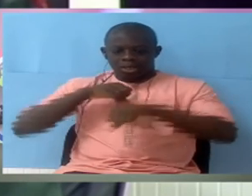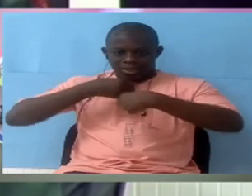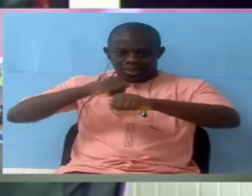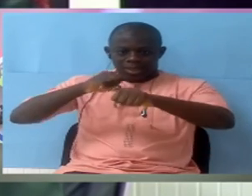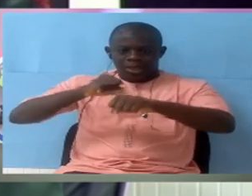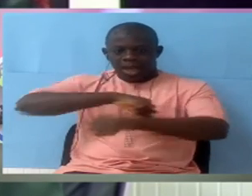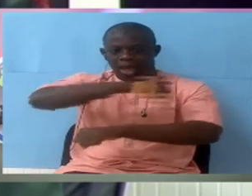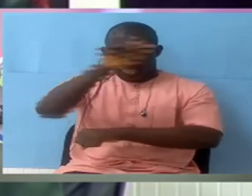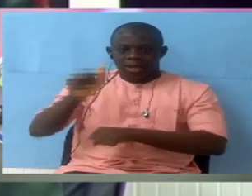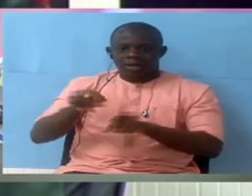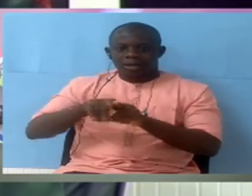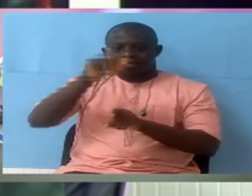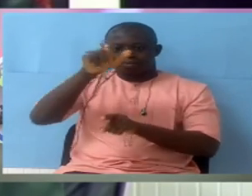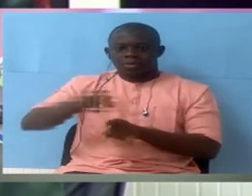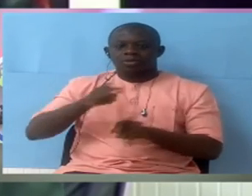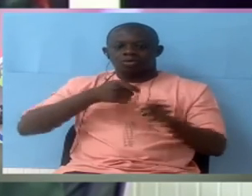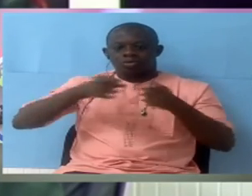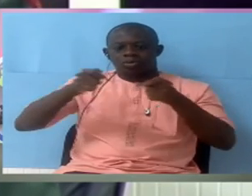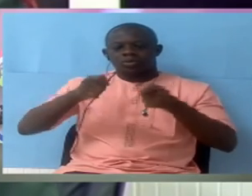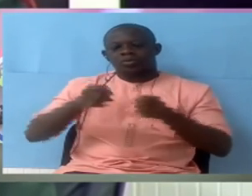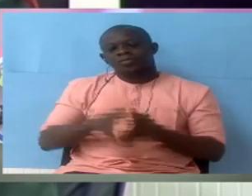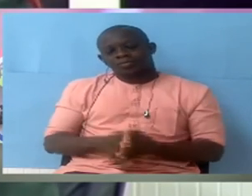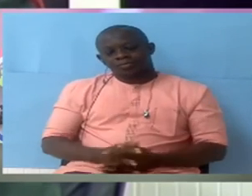ñoo wax SO1 training operation.